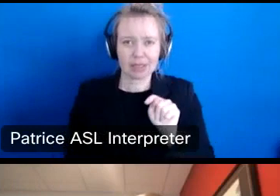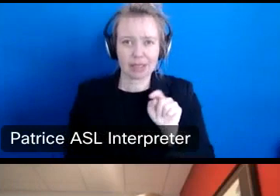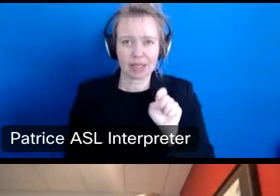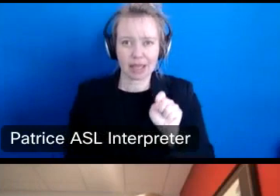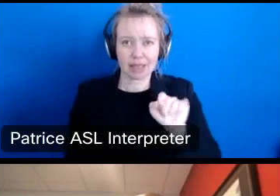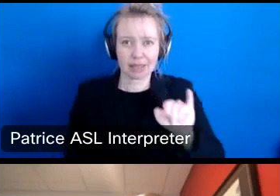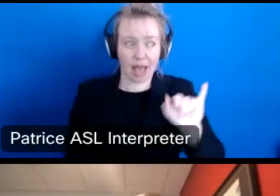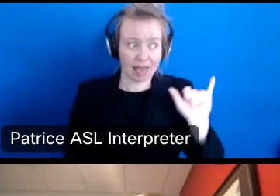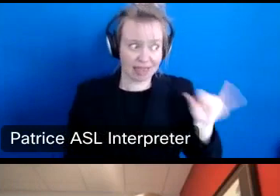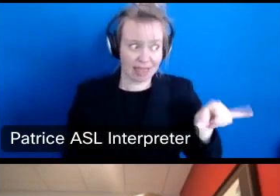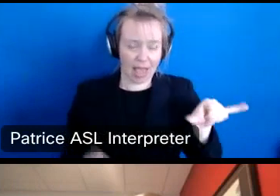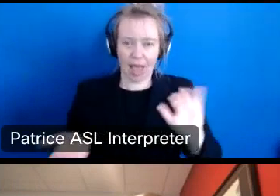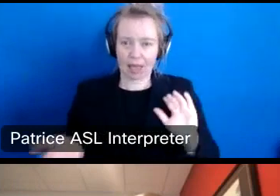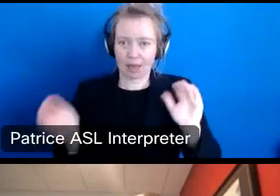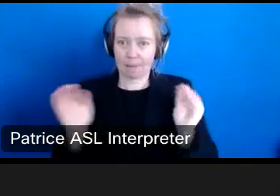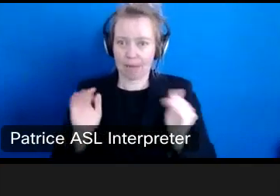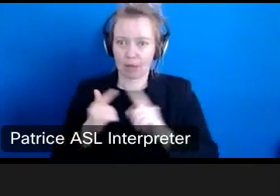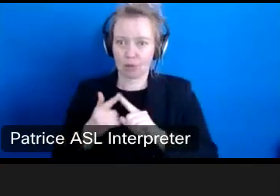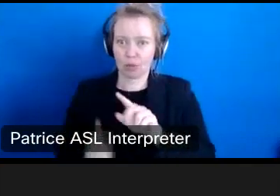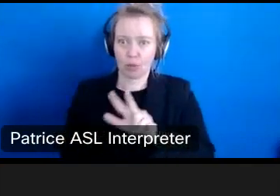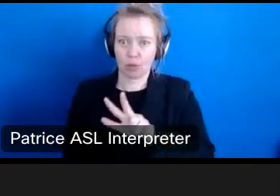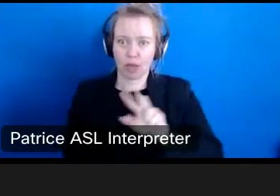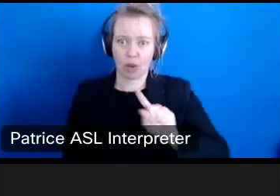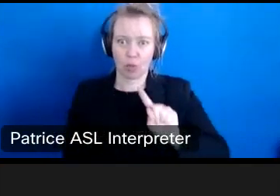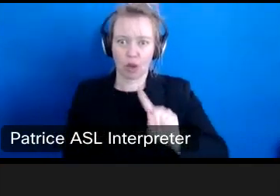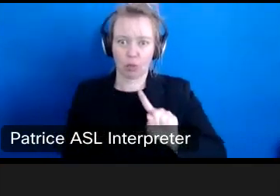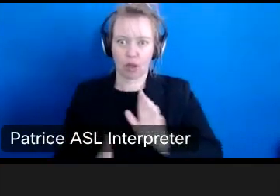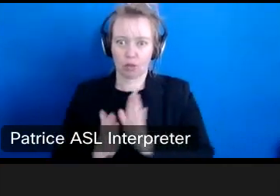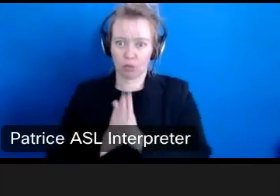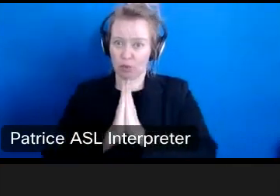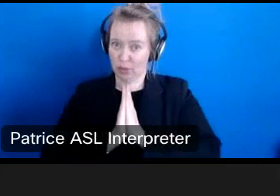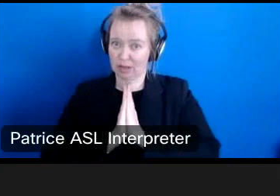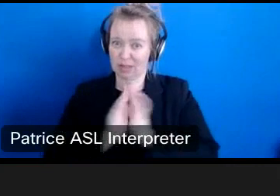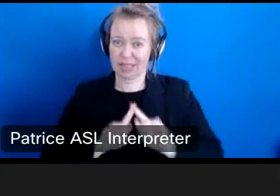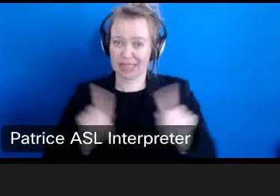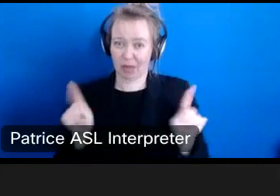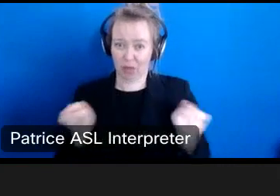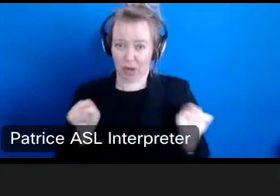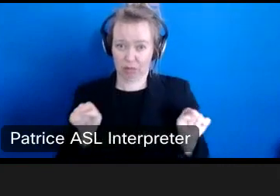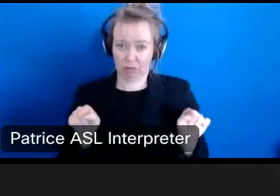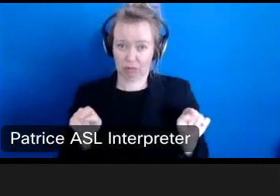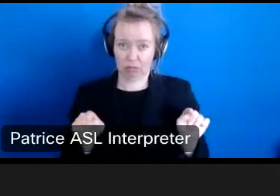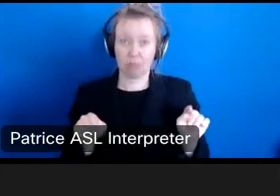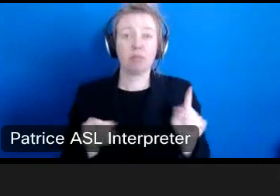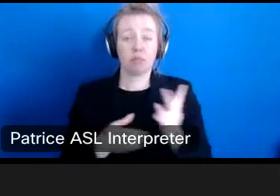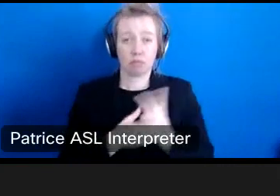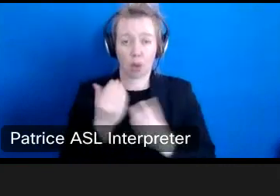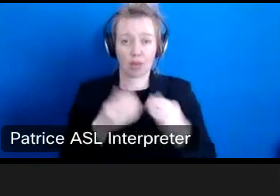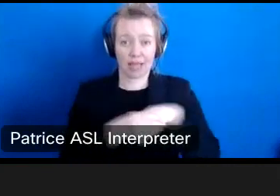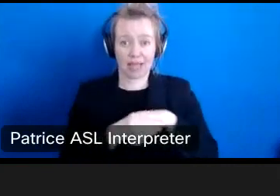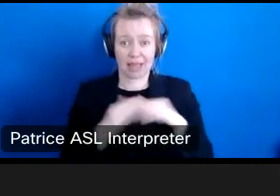is versus some of these other type of 311 requests that are in our system. And Thank if you.